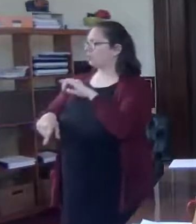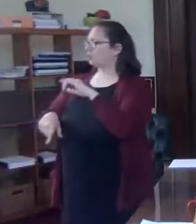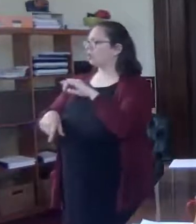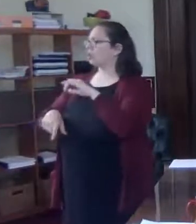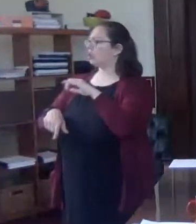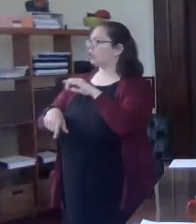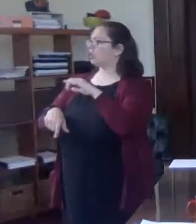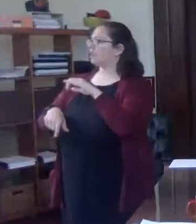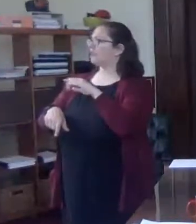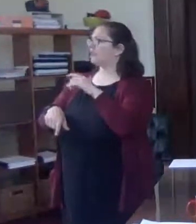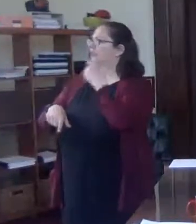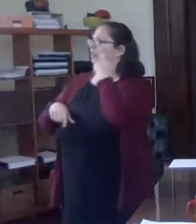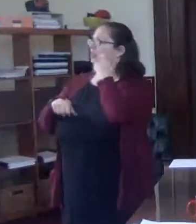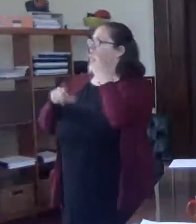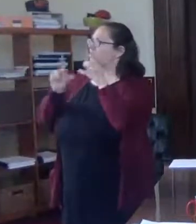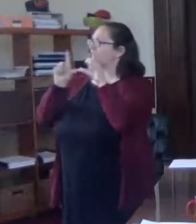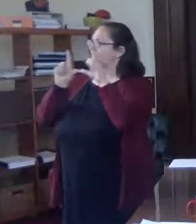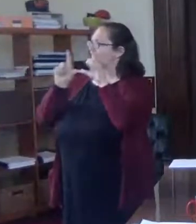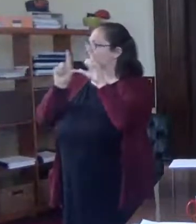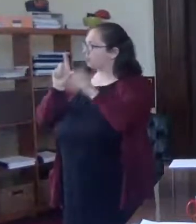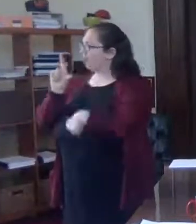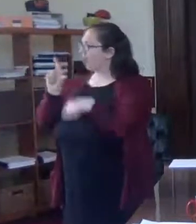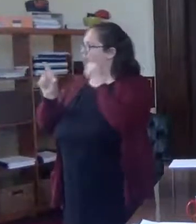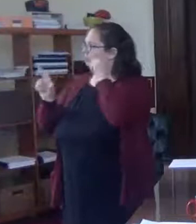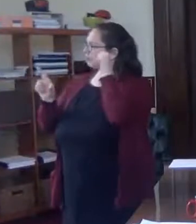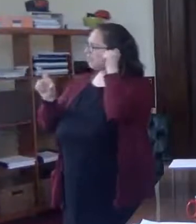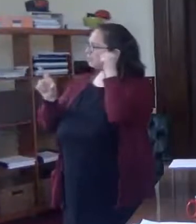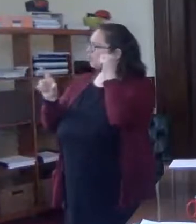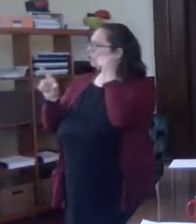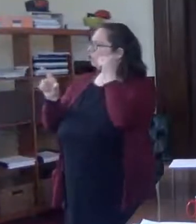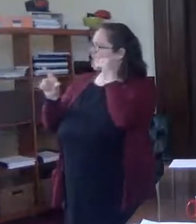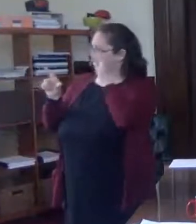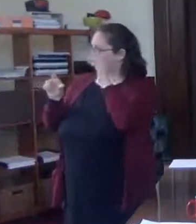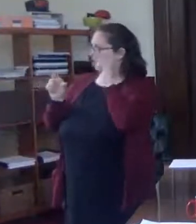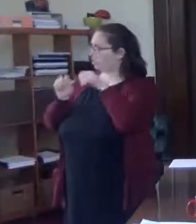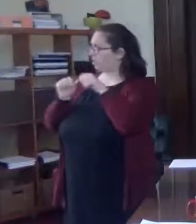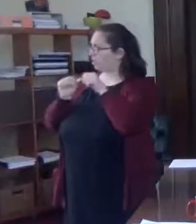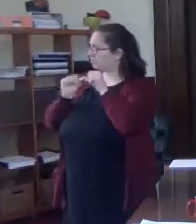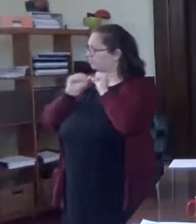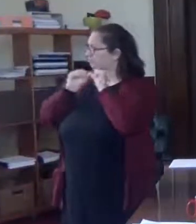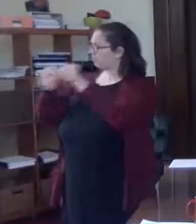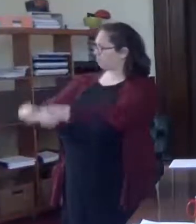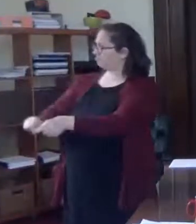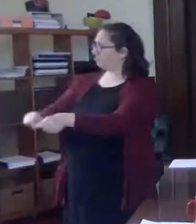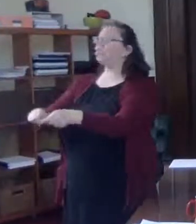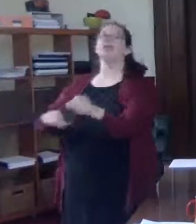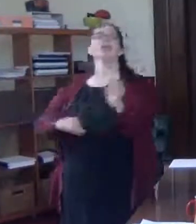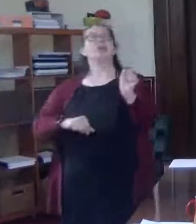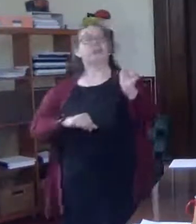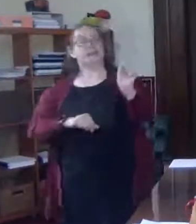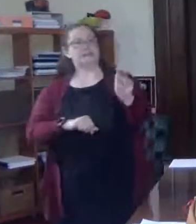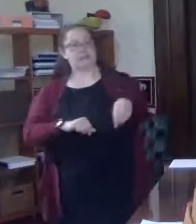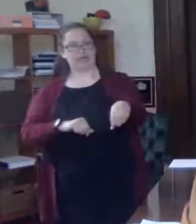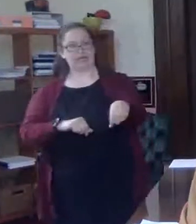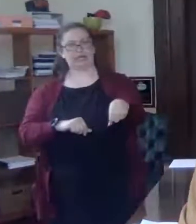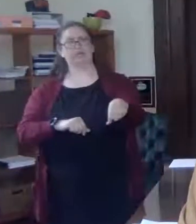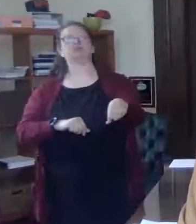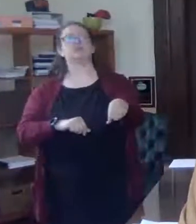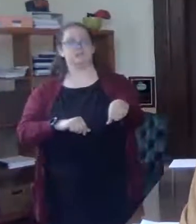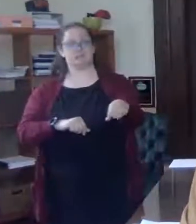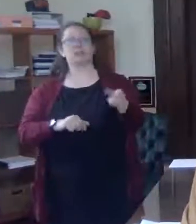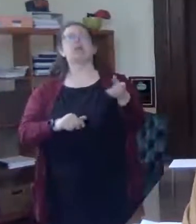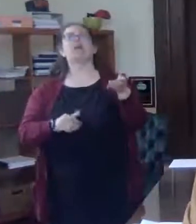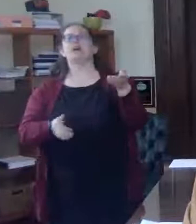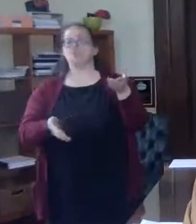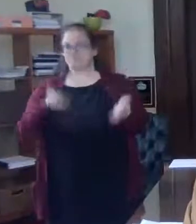expired yesterday. Are they extending all of that? They are. In fact, that may have already been